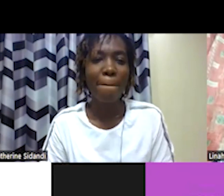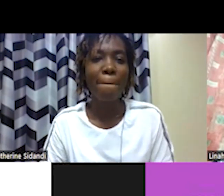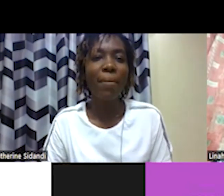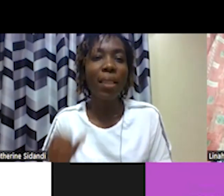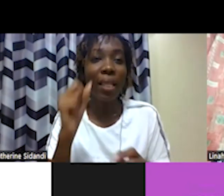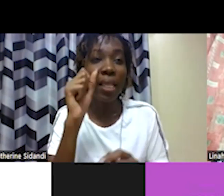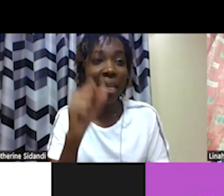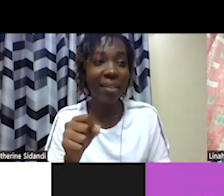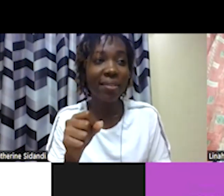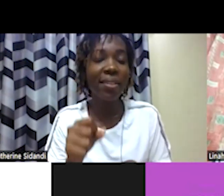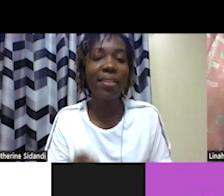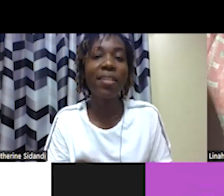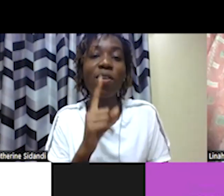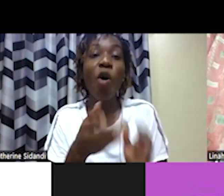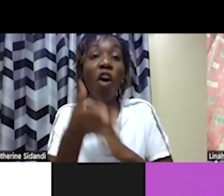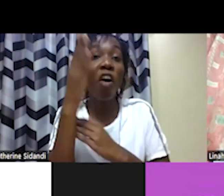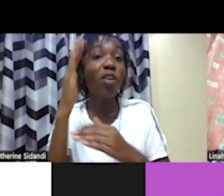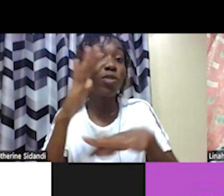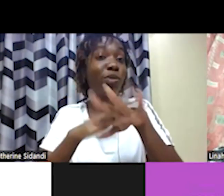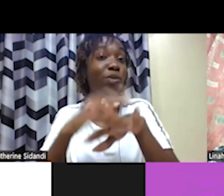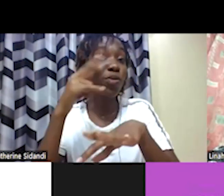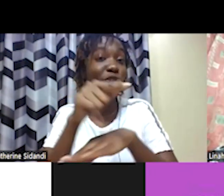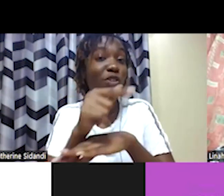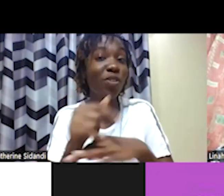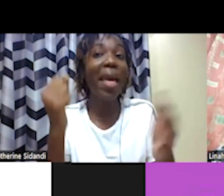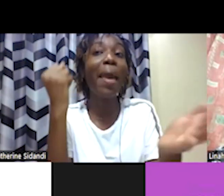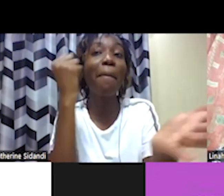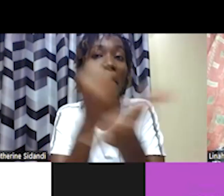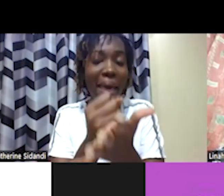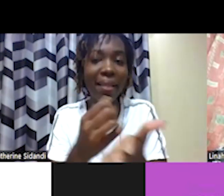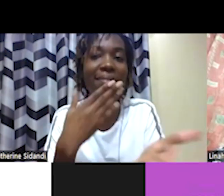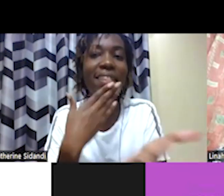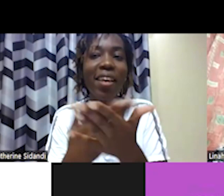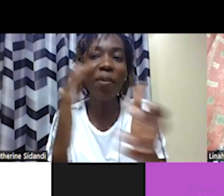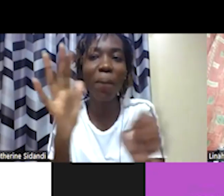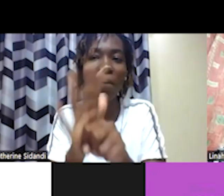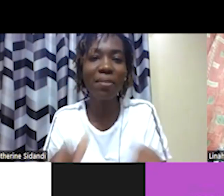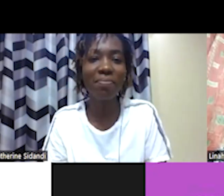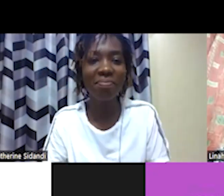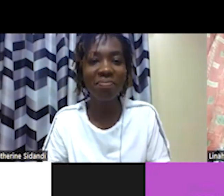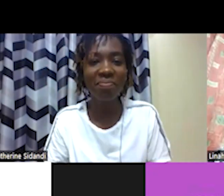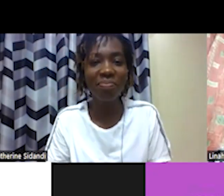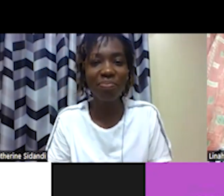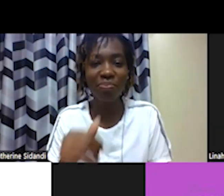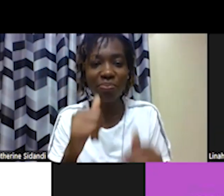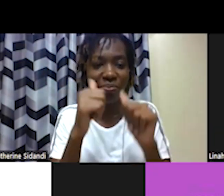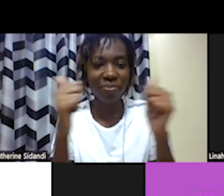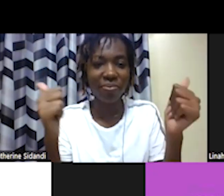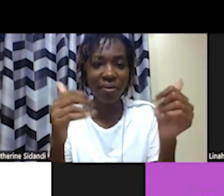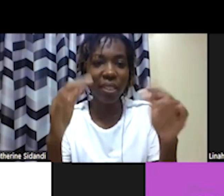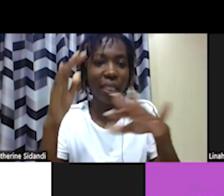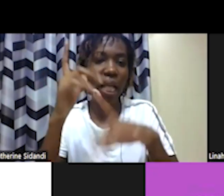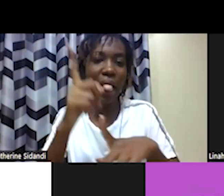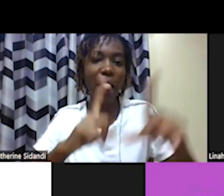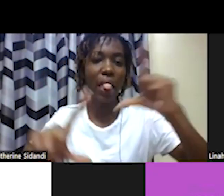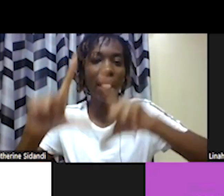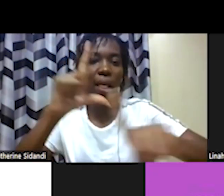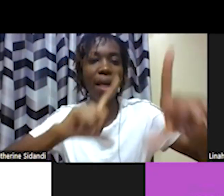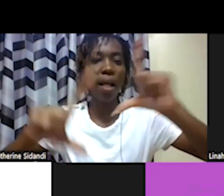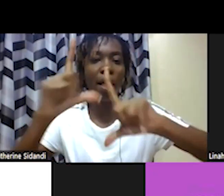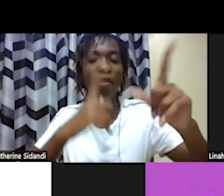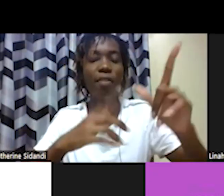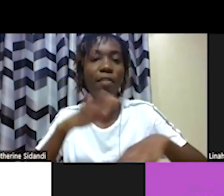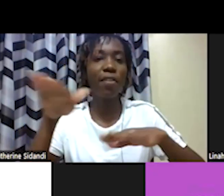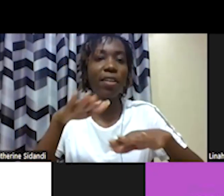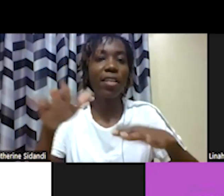definitely are. God has been good to you. Amen. Thank you so much. All right, so you guys have a lovely evening. Allow me to go